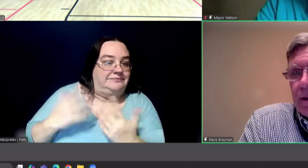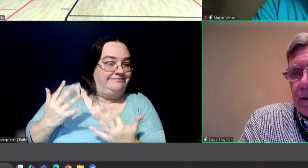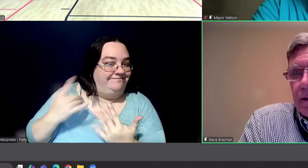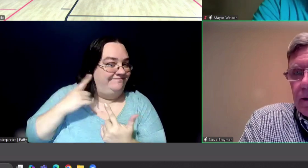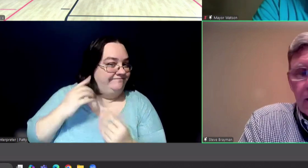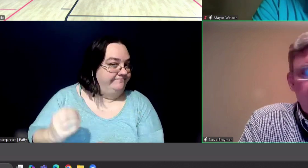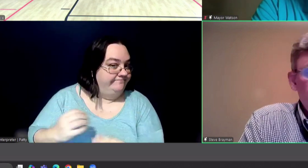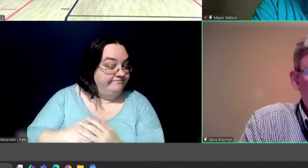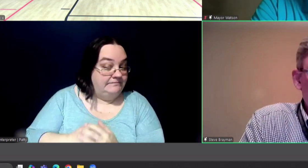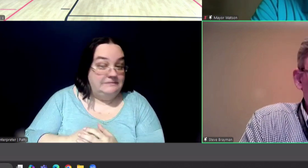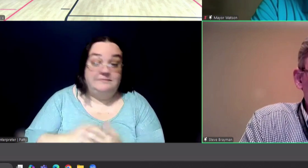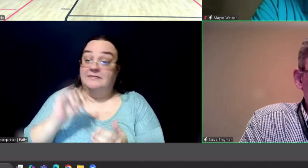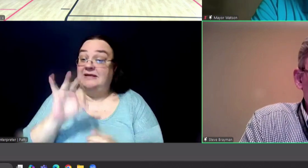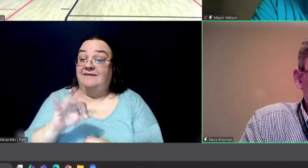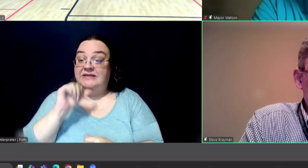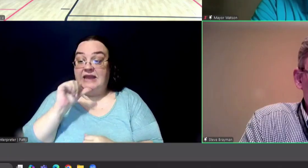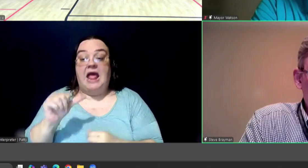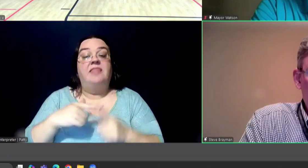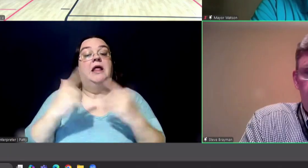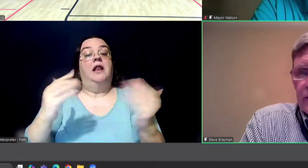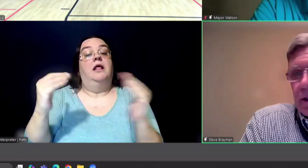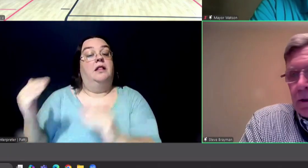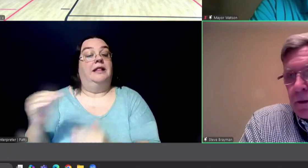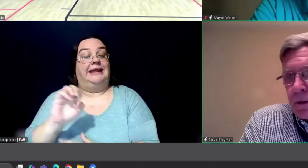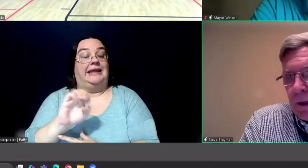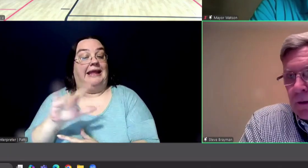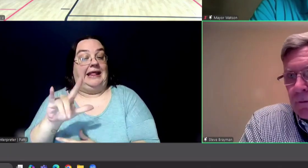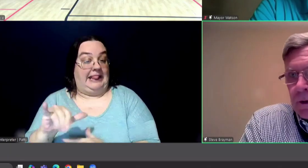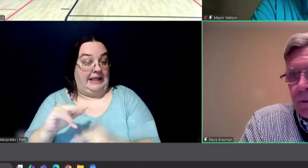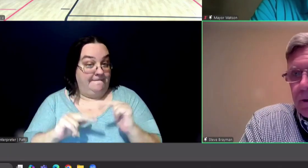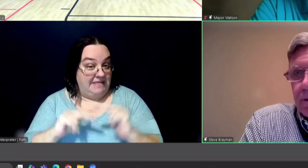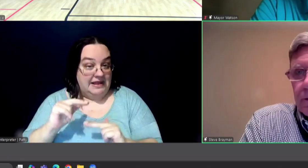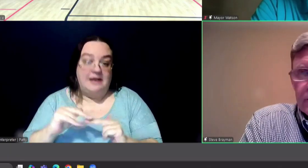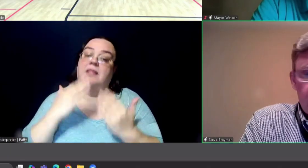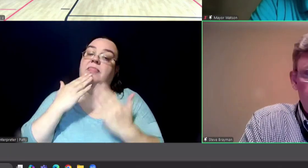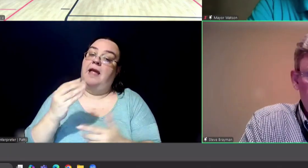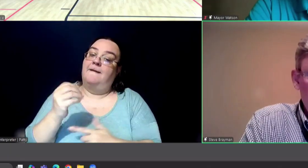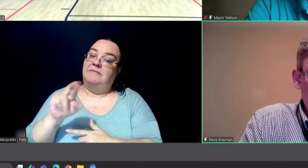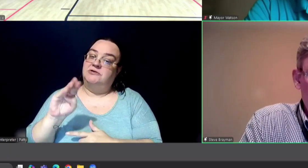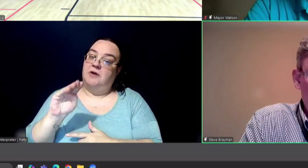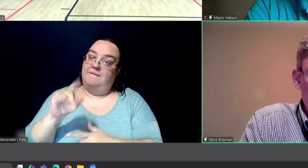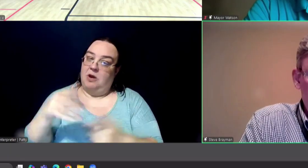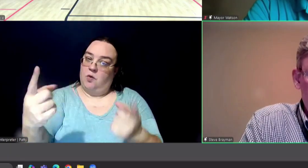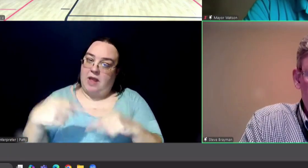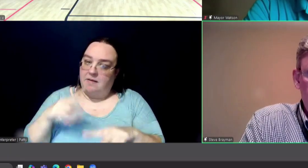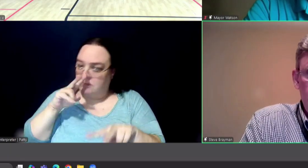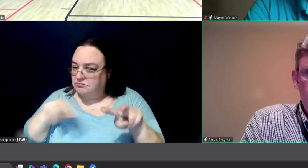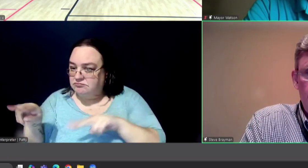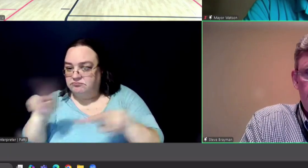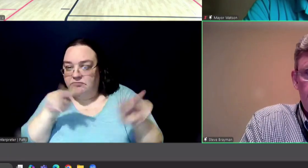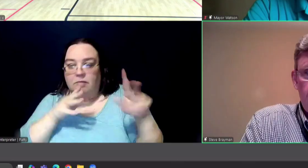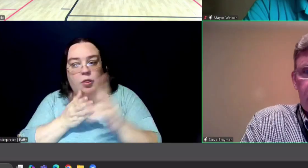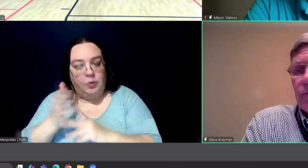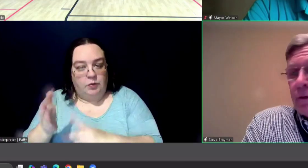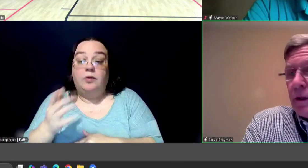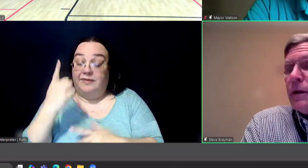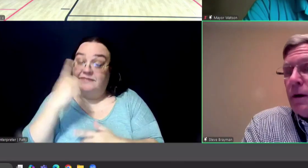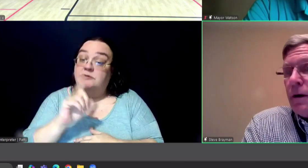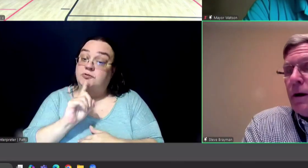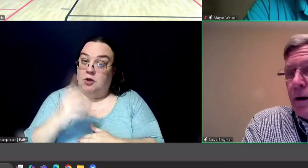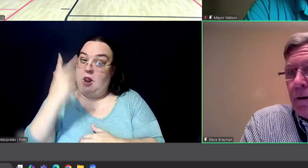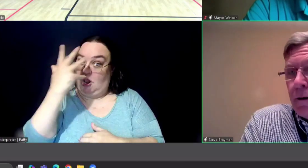If not, then I'll move on to the Ely building. Yes, thank you, Mr. Mayor, for coming through and seeing a tour. It certainly looks